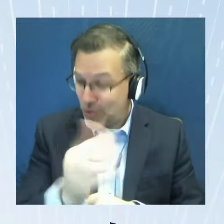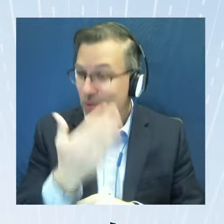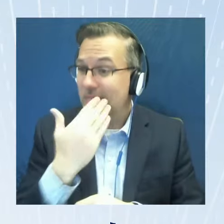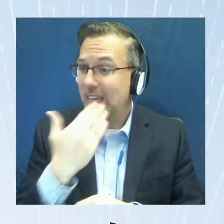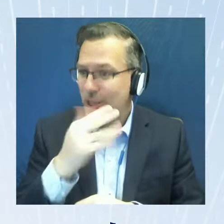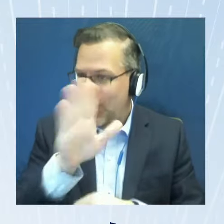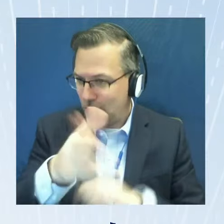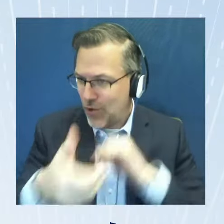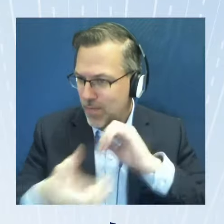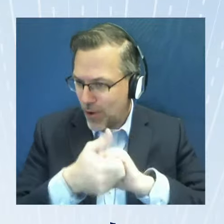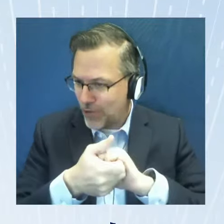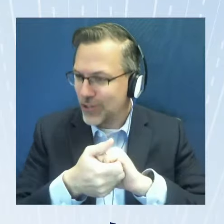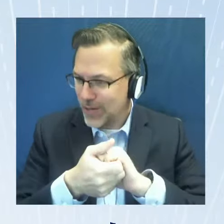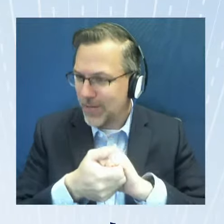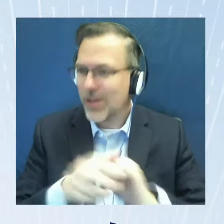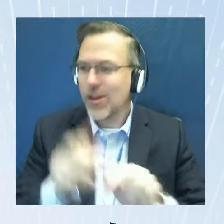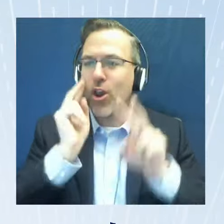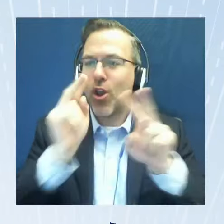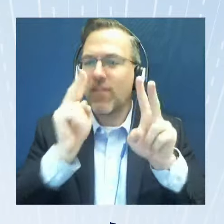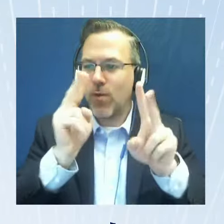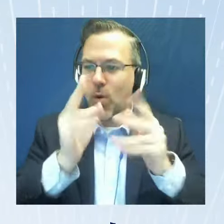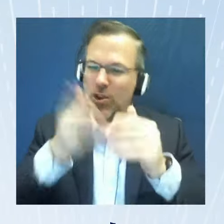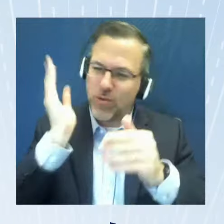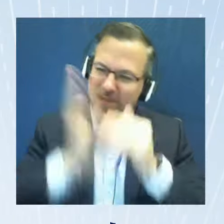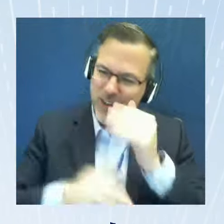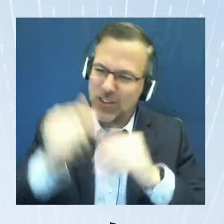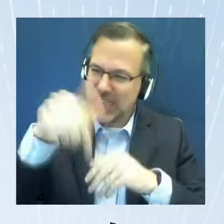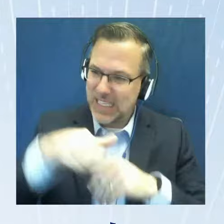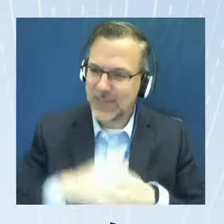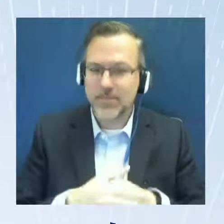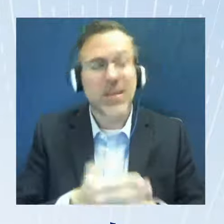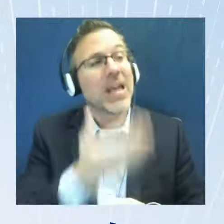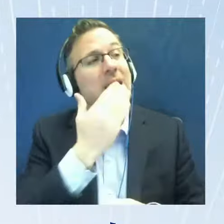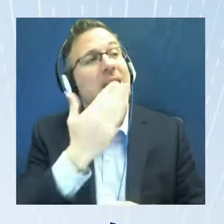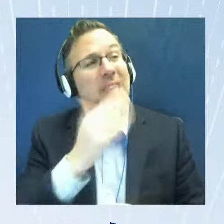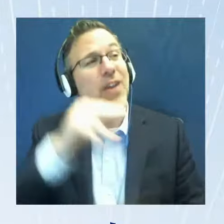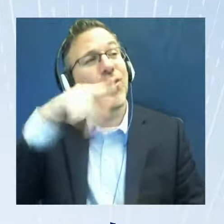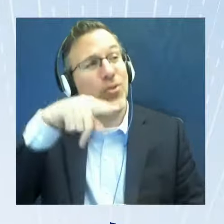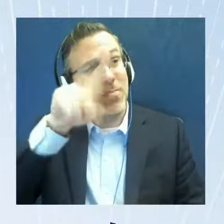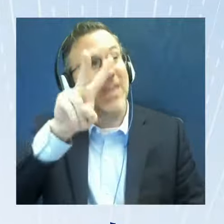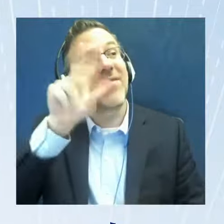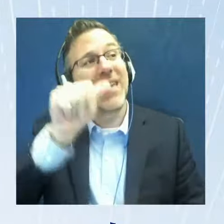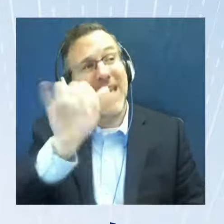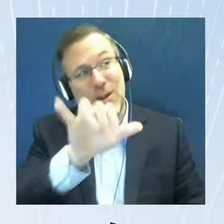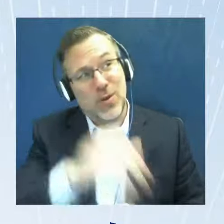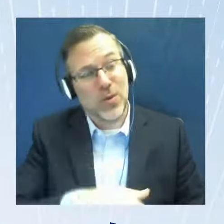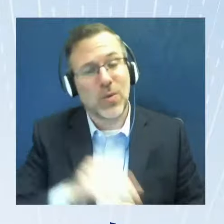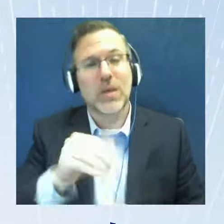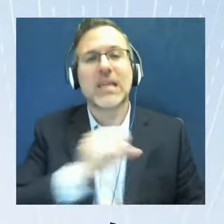we look forward to getting this done. Thank you, and thanks to PVA. You've been a terrific voice in this.